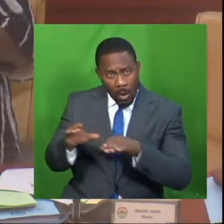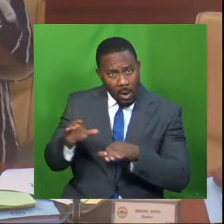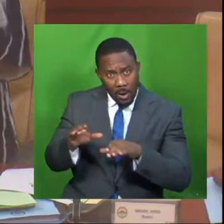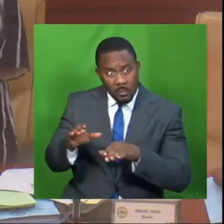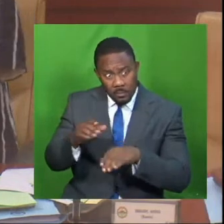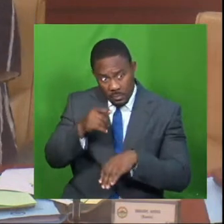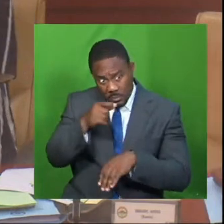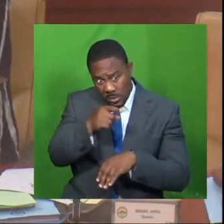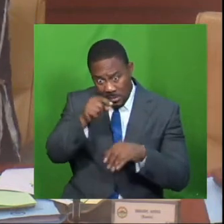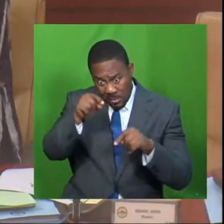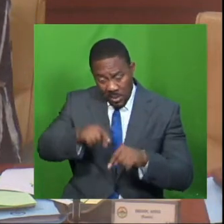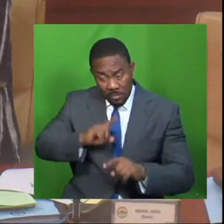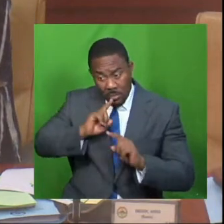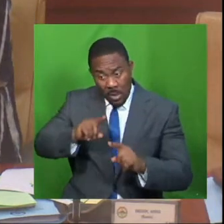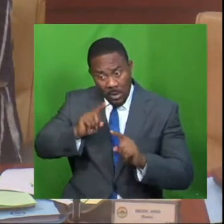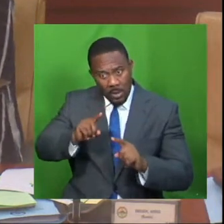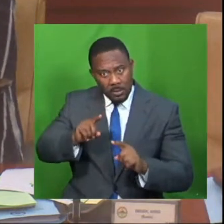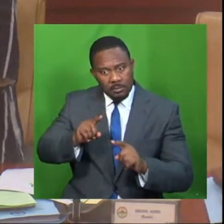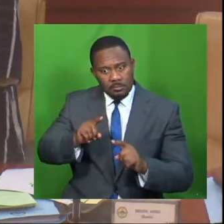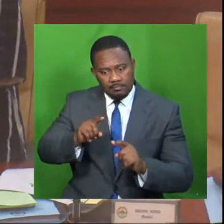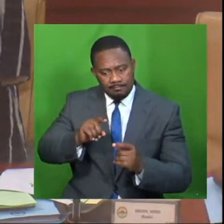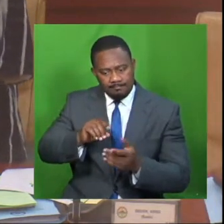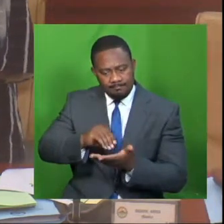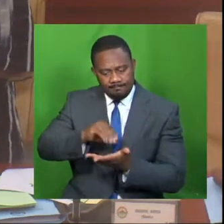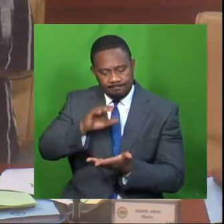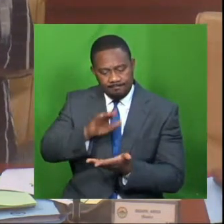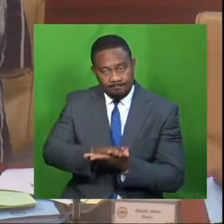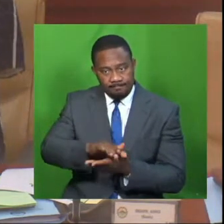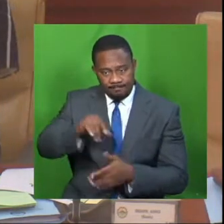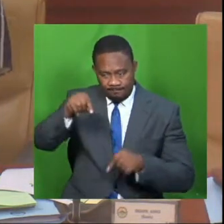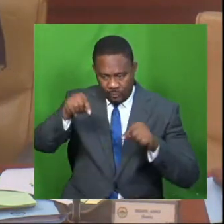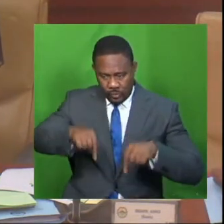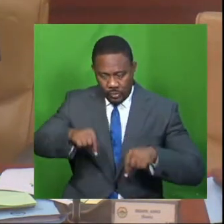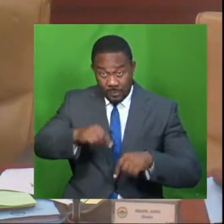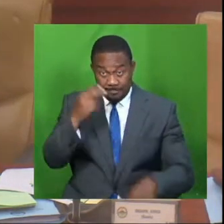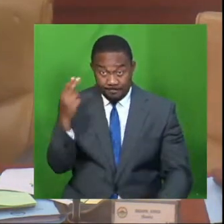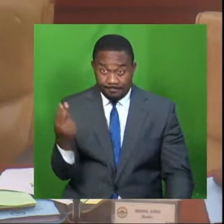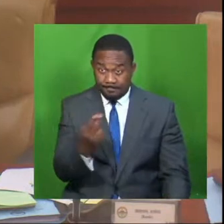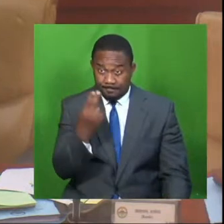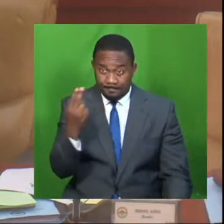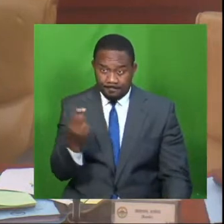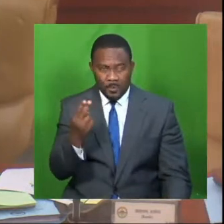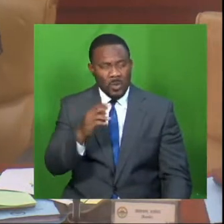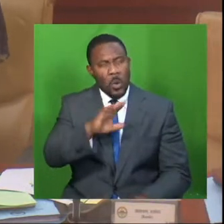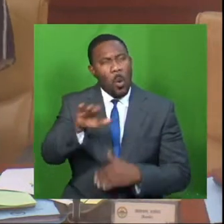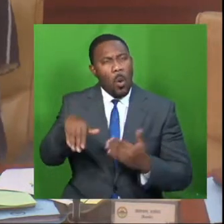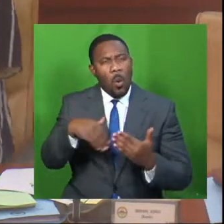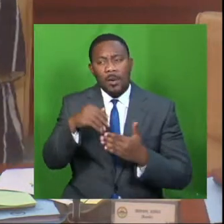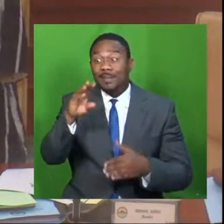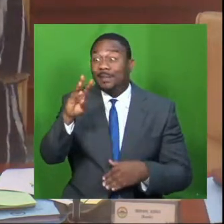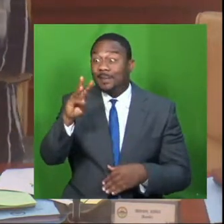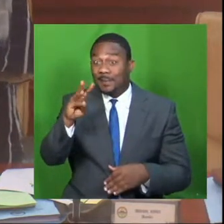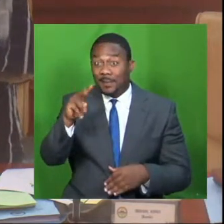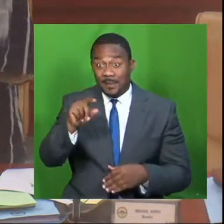Wednesday, 15th June 2022 are adopted as a true record of